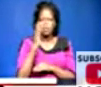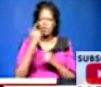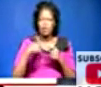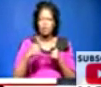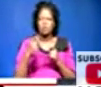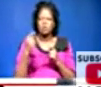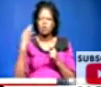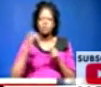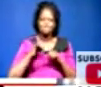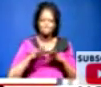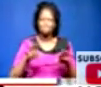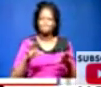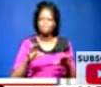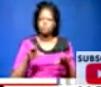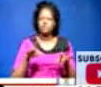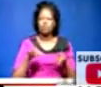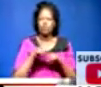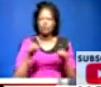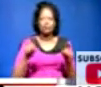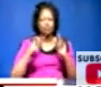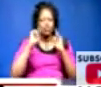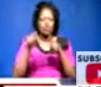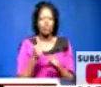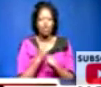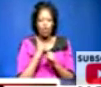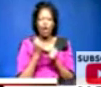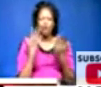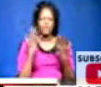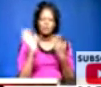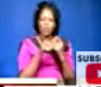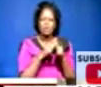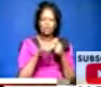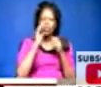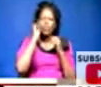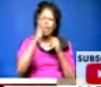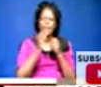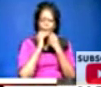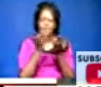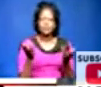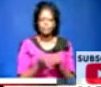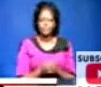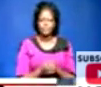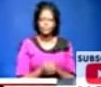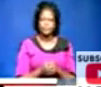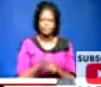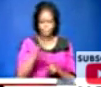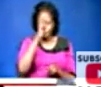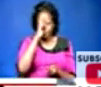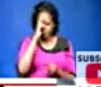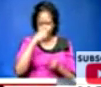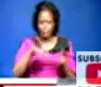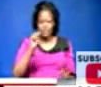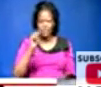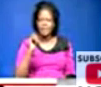spread. Do hustle with your own hand and the God will bless you. And finally, police in Aldai constituency